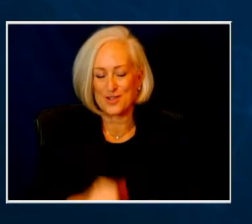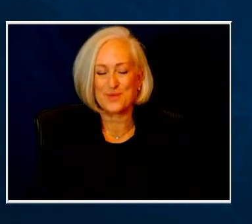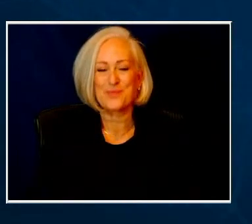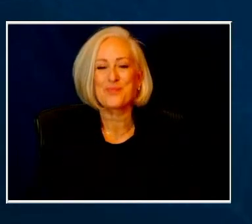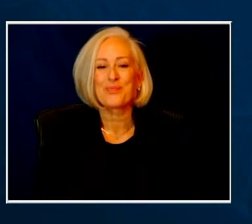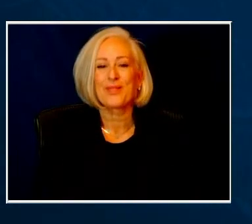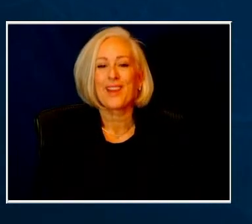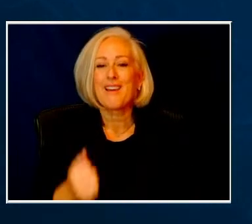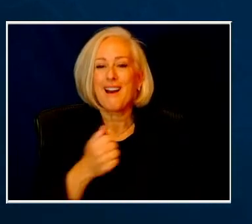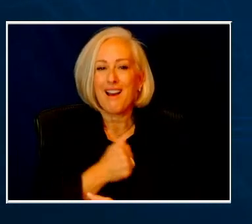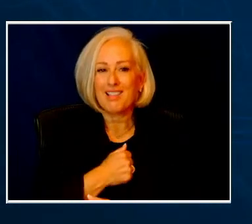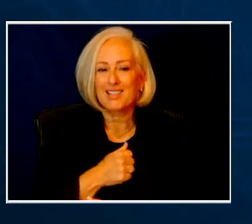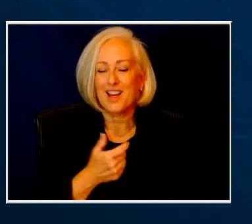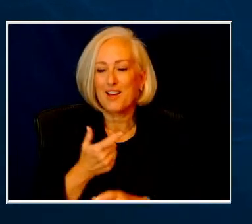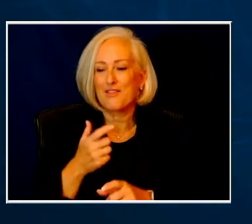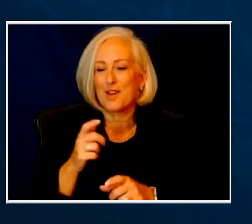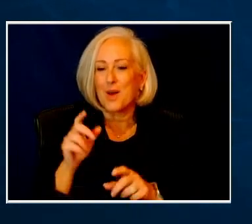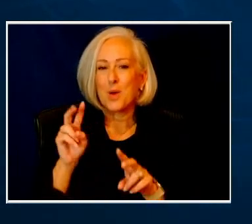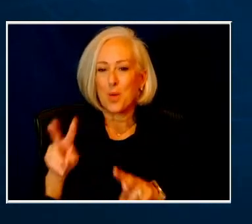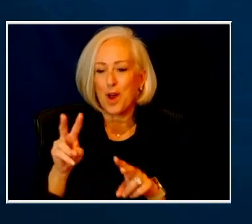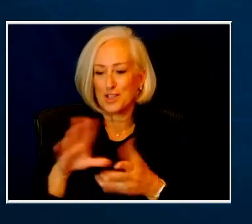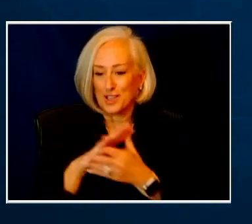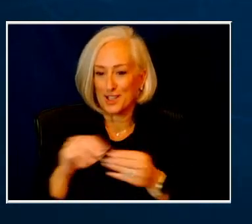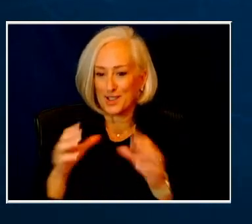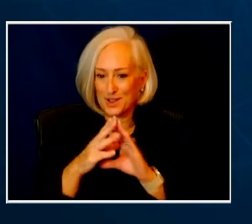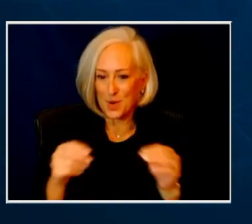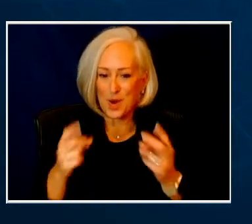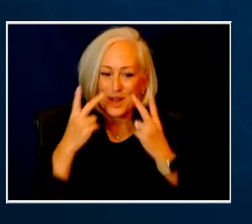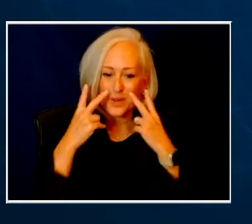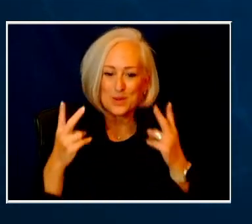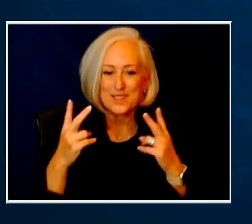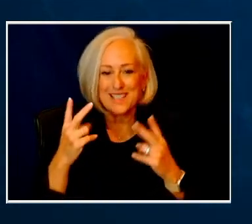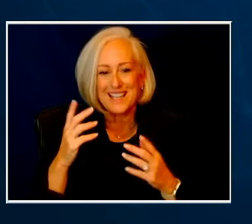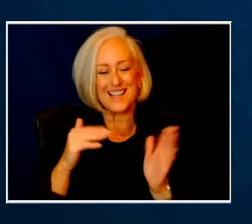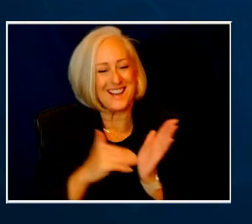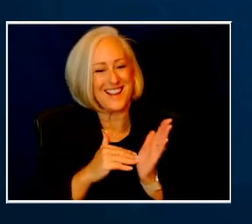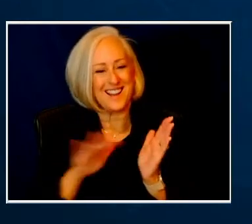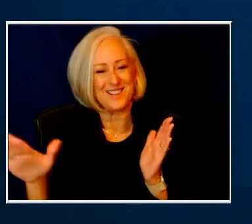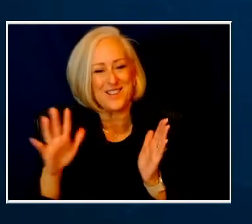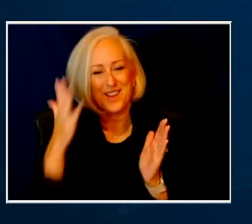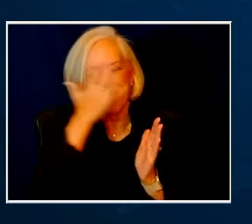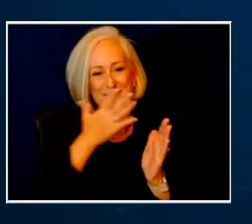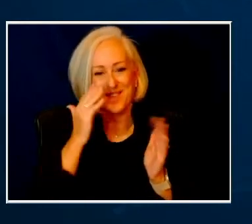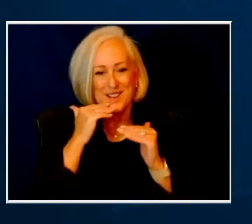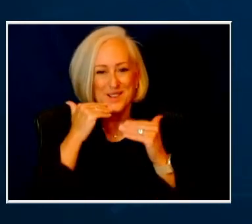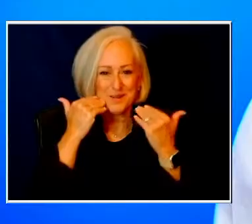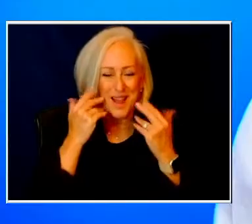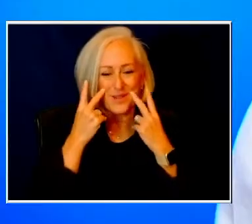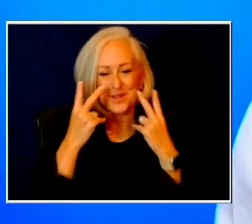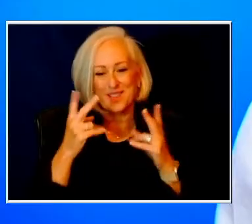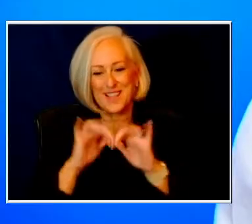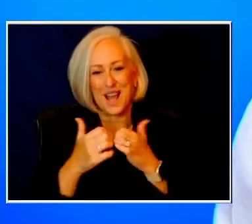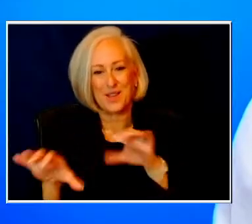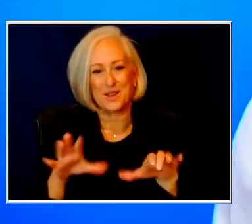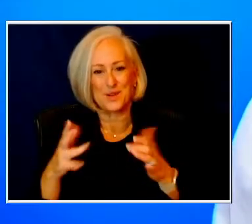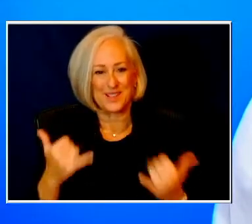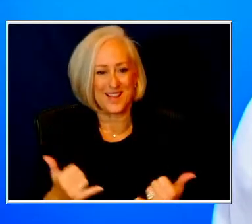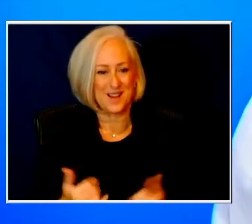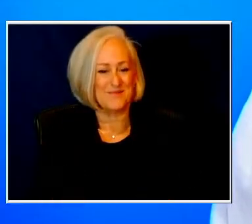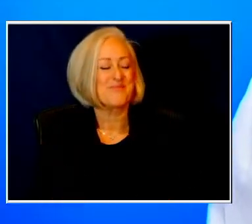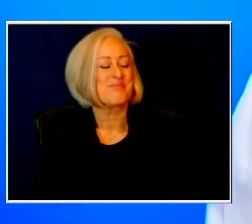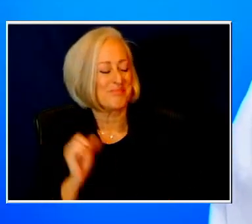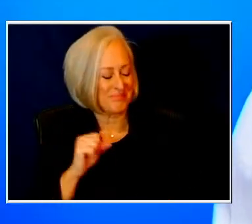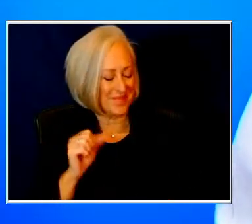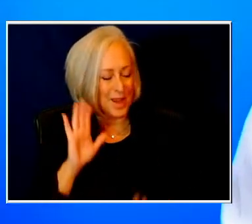story to set up a story, the smiles on our doctors' faces to kind of watch how they're doing now, right? It's fantastic to see her. And,